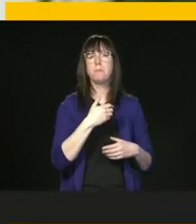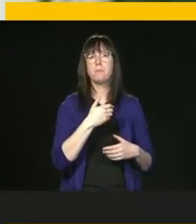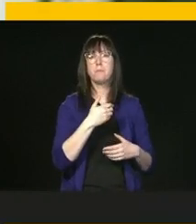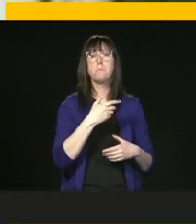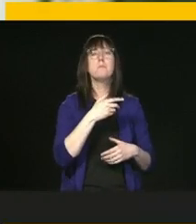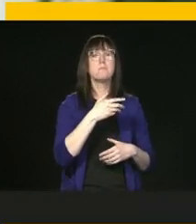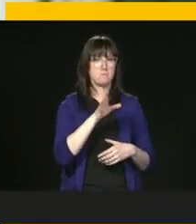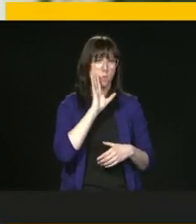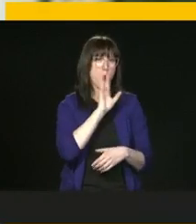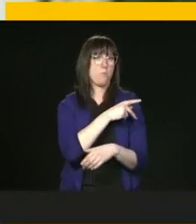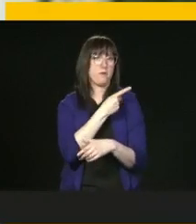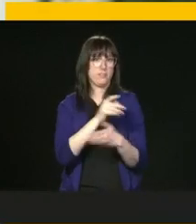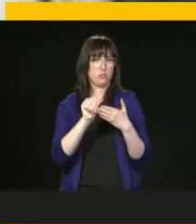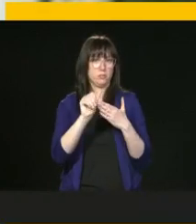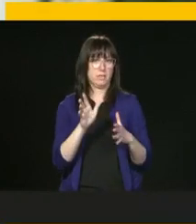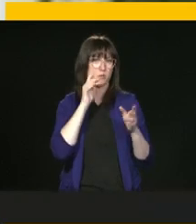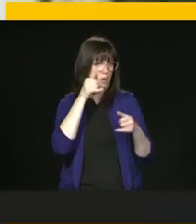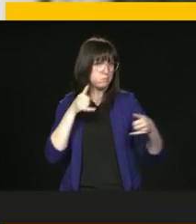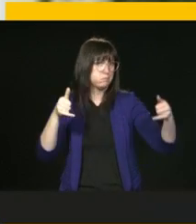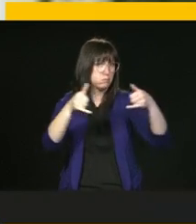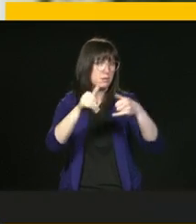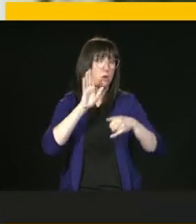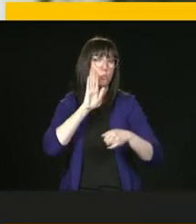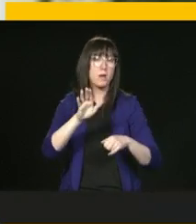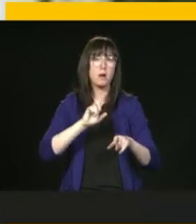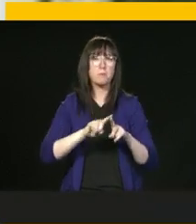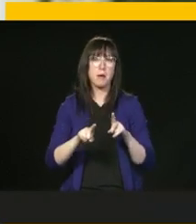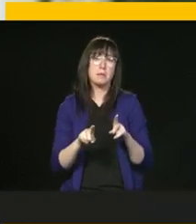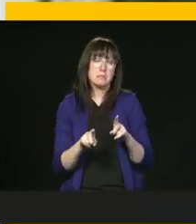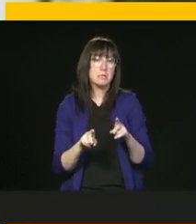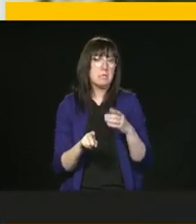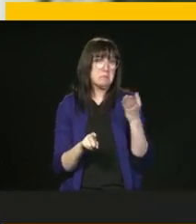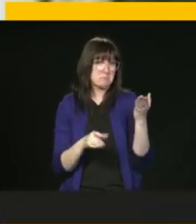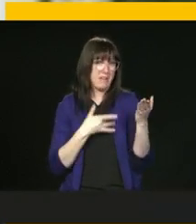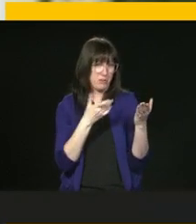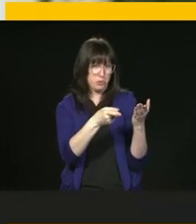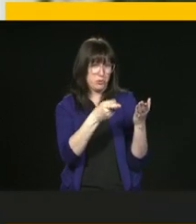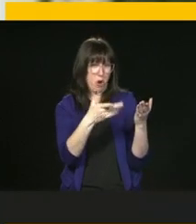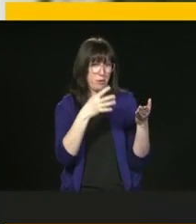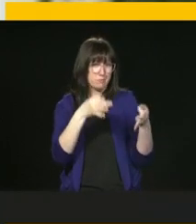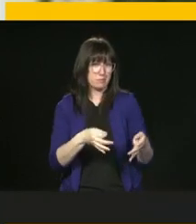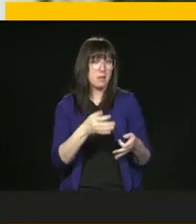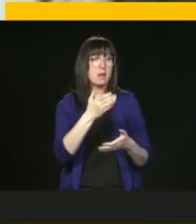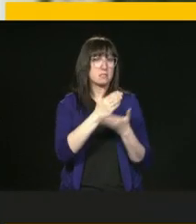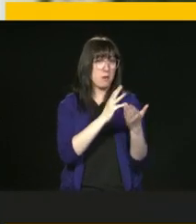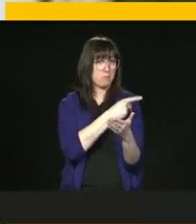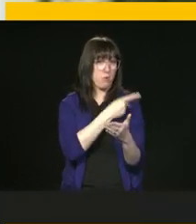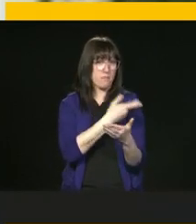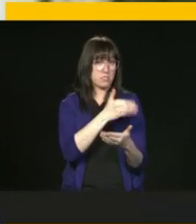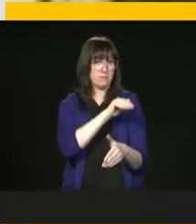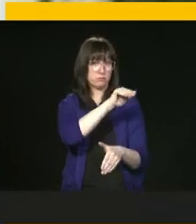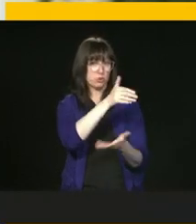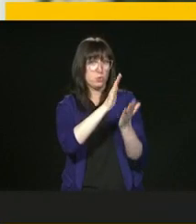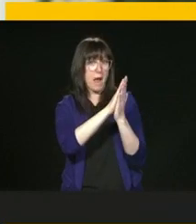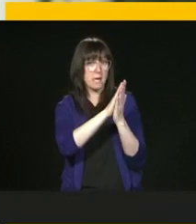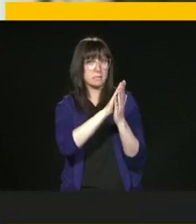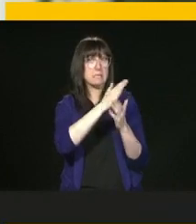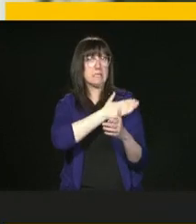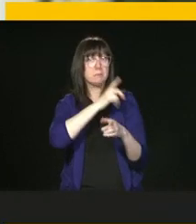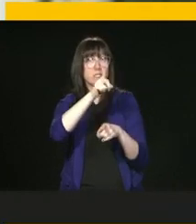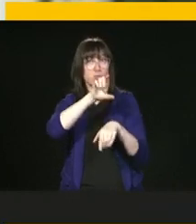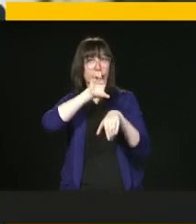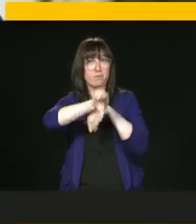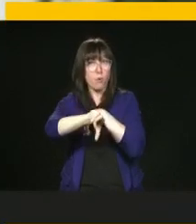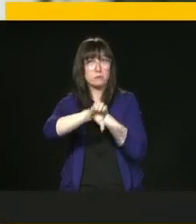your counterparts this evening, but I'm sure you've been in touch with them already. Are there some provinces that have asked you to invoke the